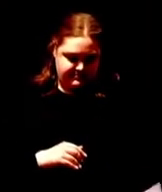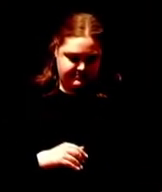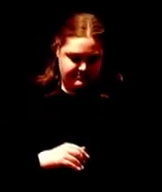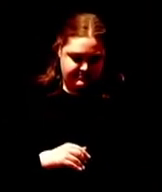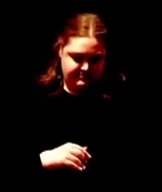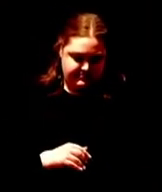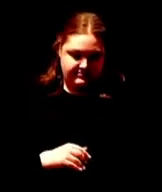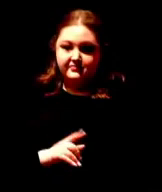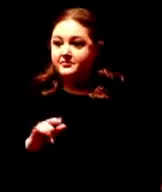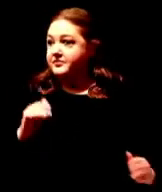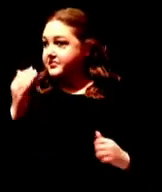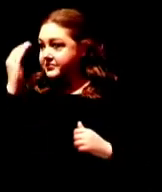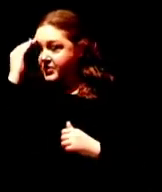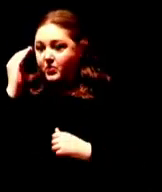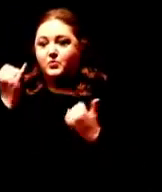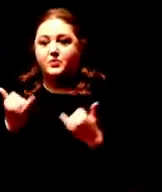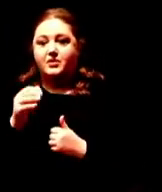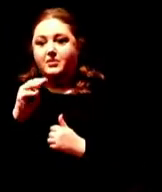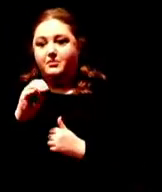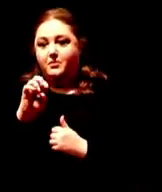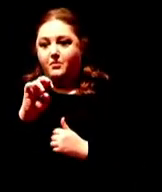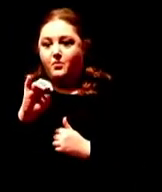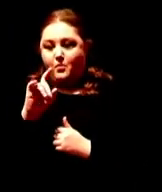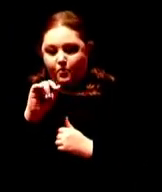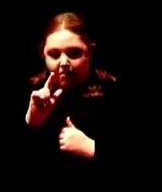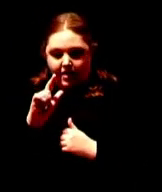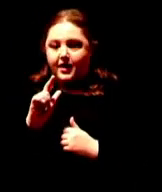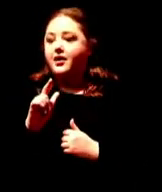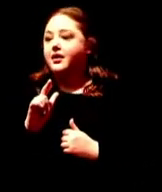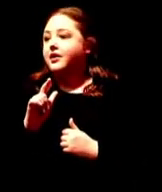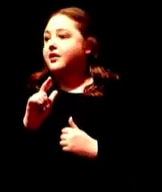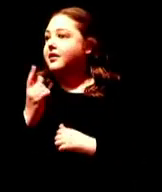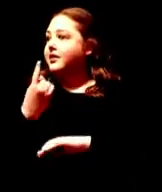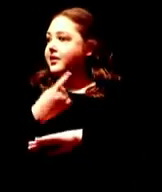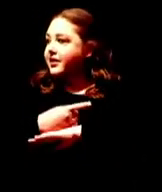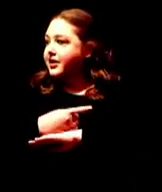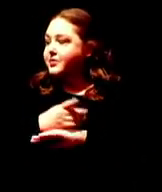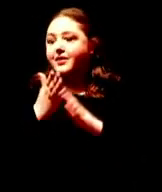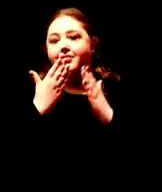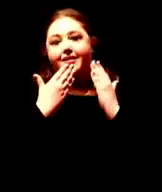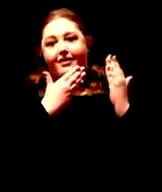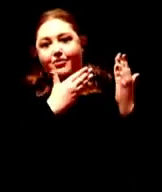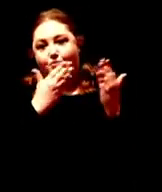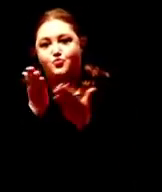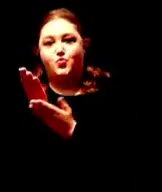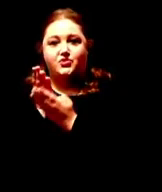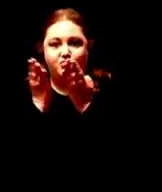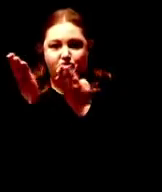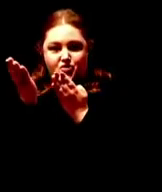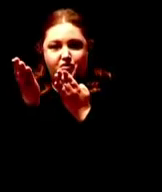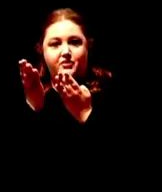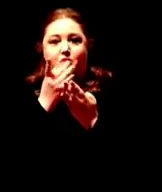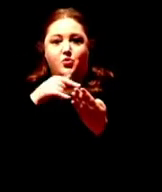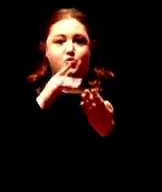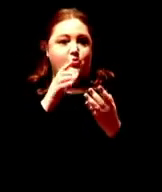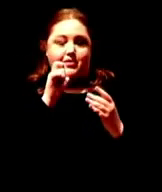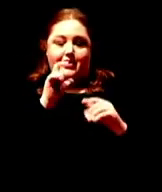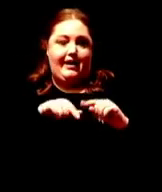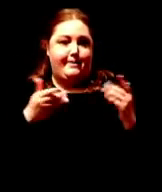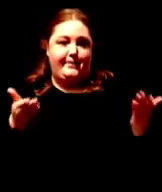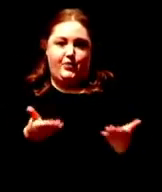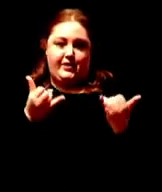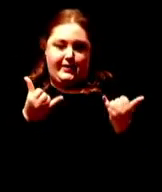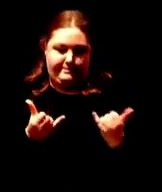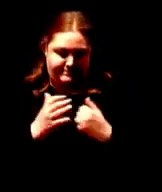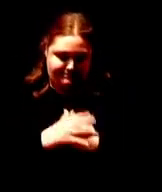As we all know, with Memorial Day, we thank all those who have also served our great country that cannot be here today.